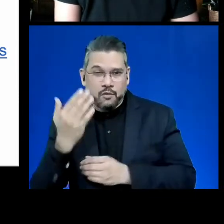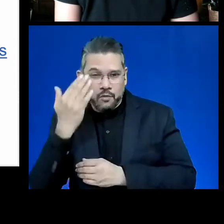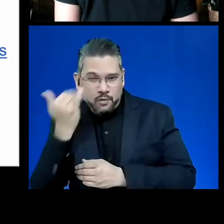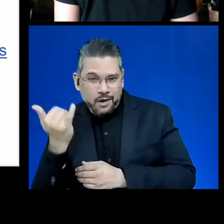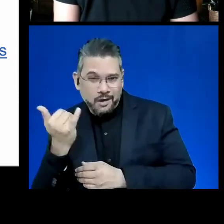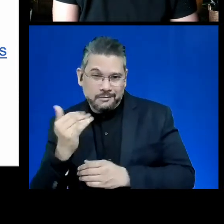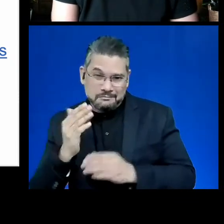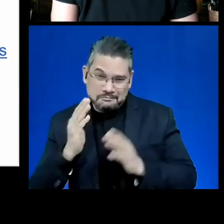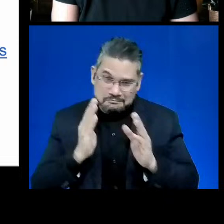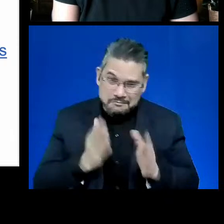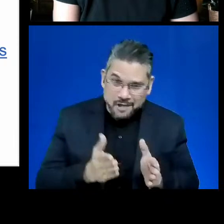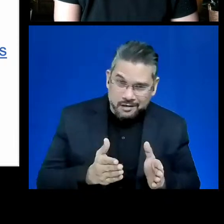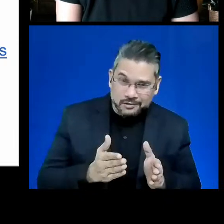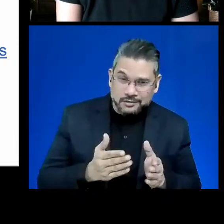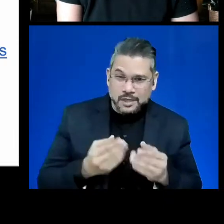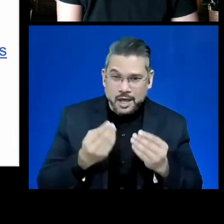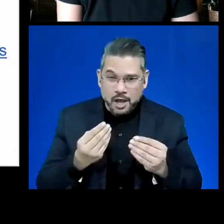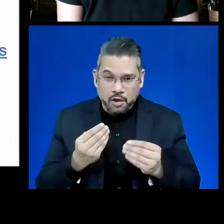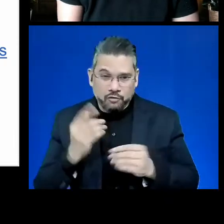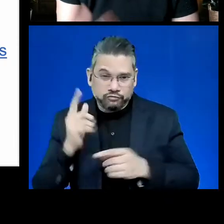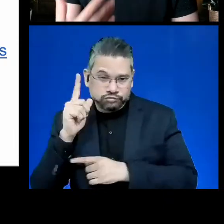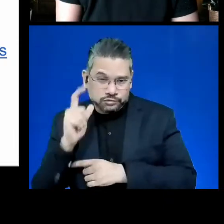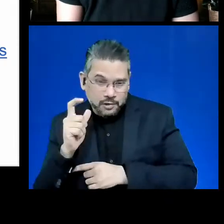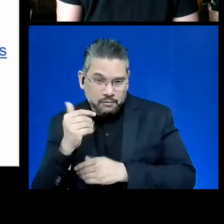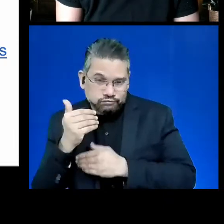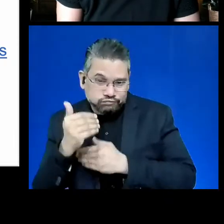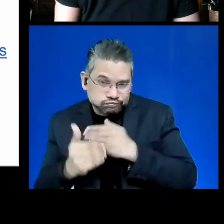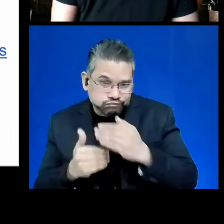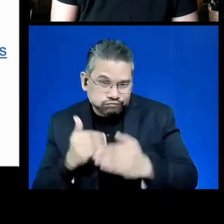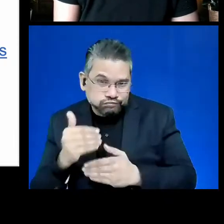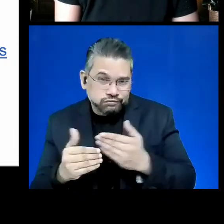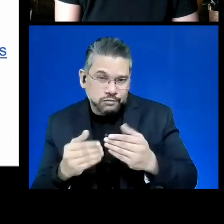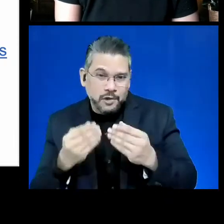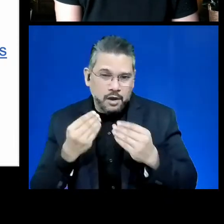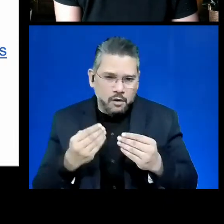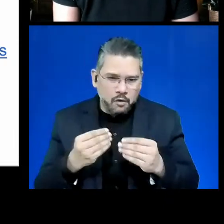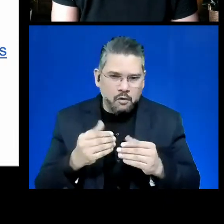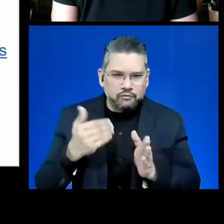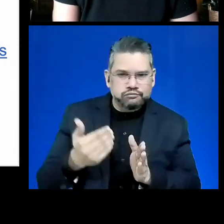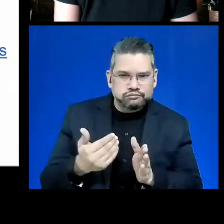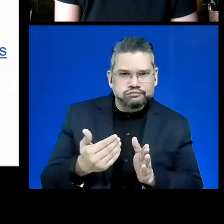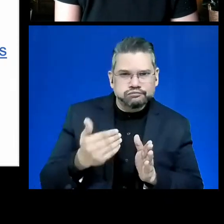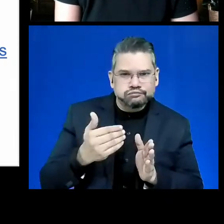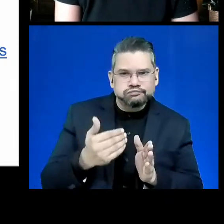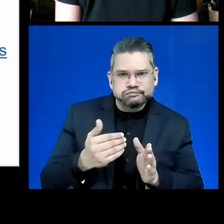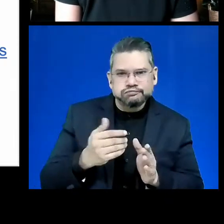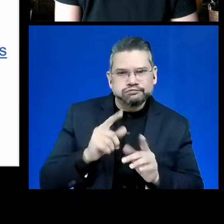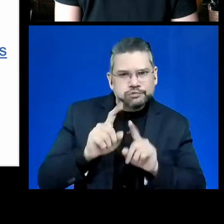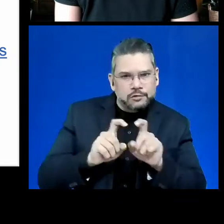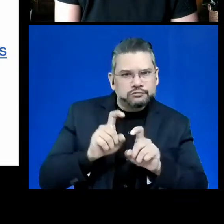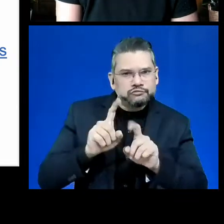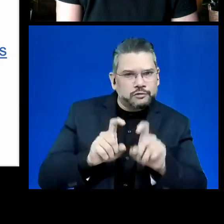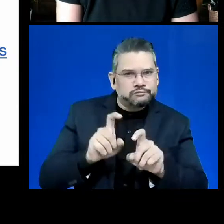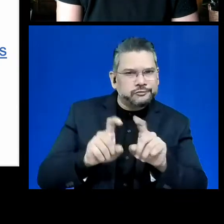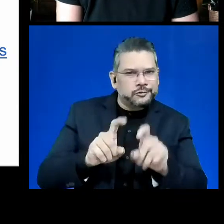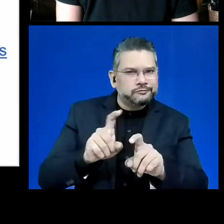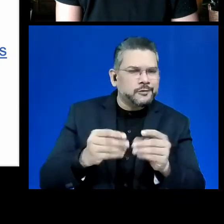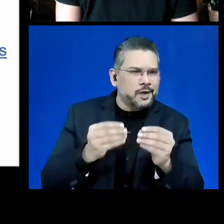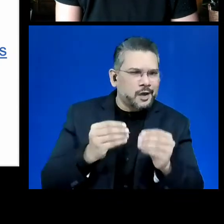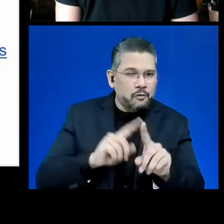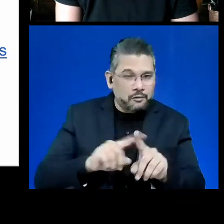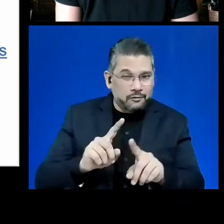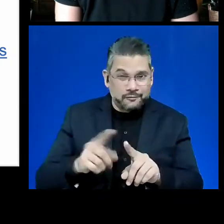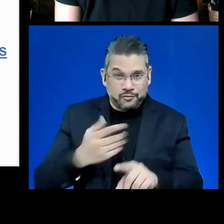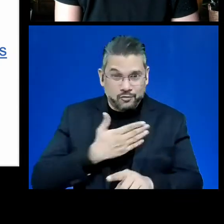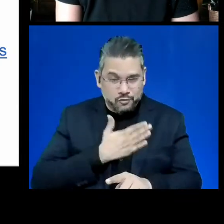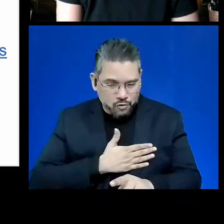how to begin manually testing and to get a routine down, as you manually test, I'm very happy to answer any questions